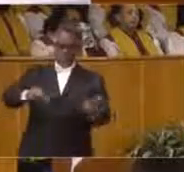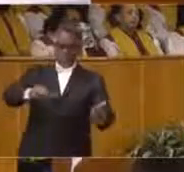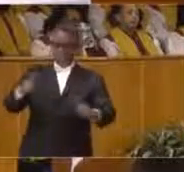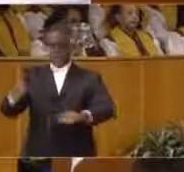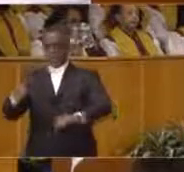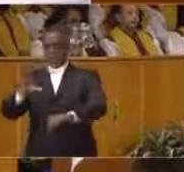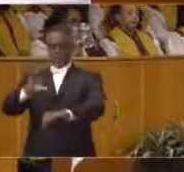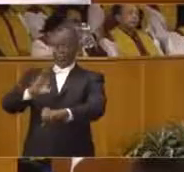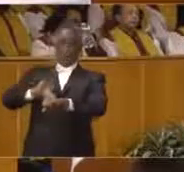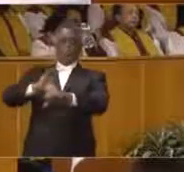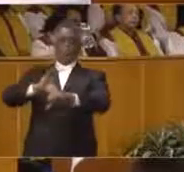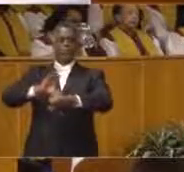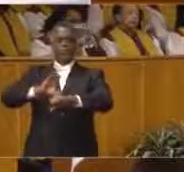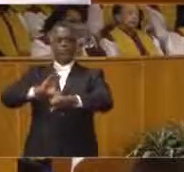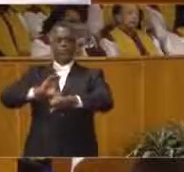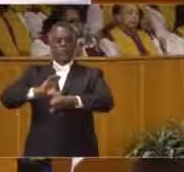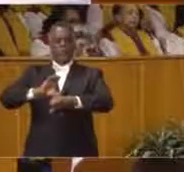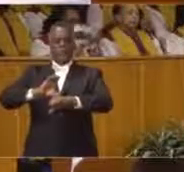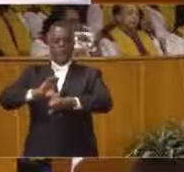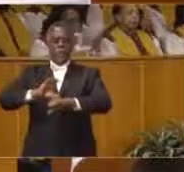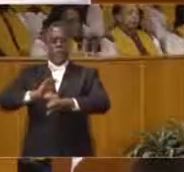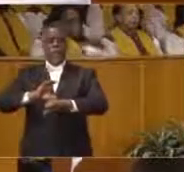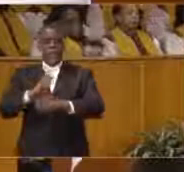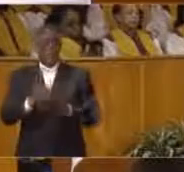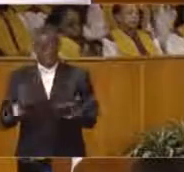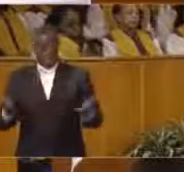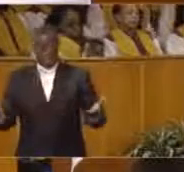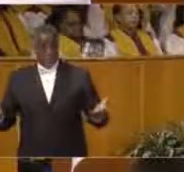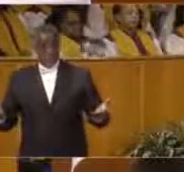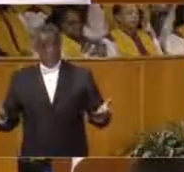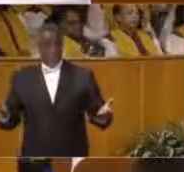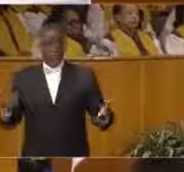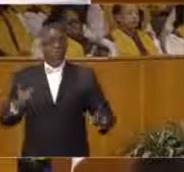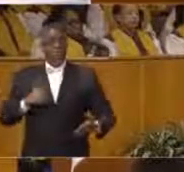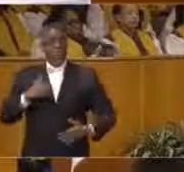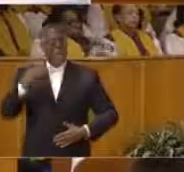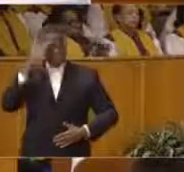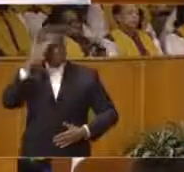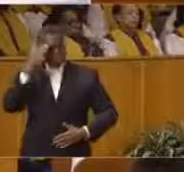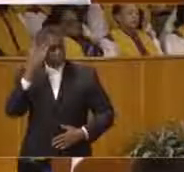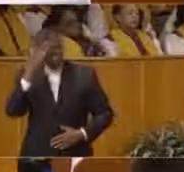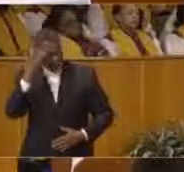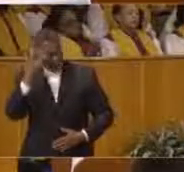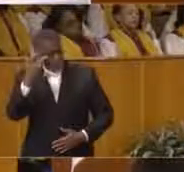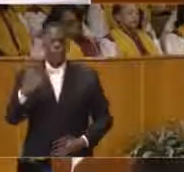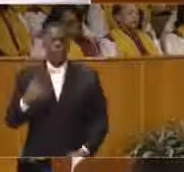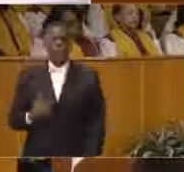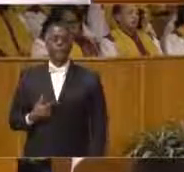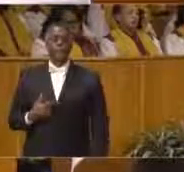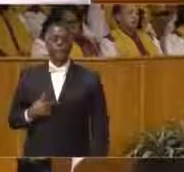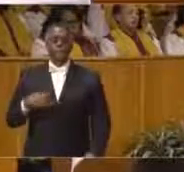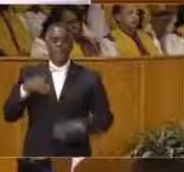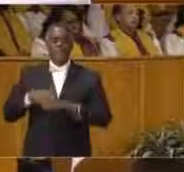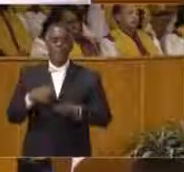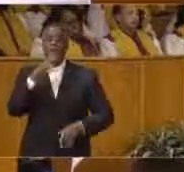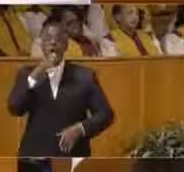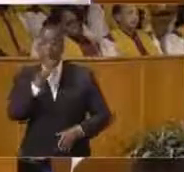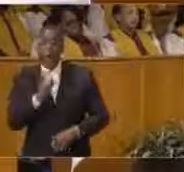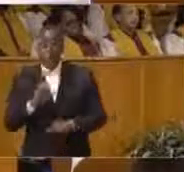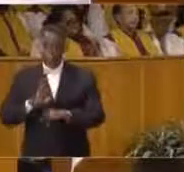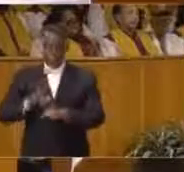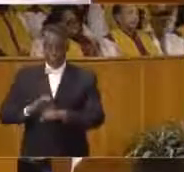Baptist church. And there's some things I know simply because in that old